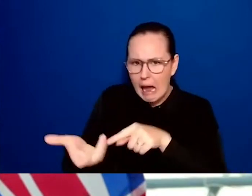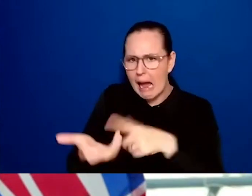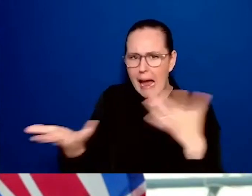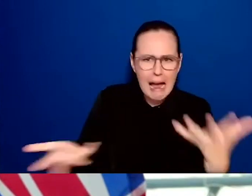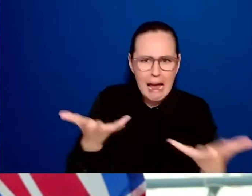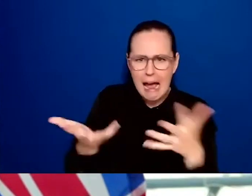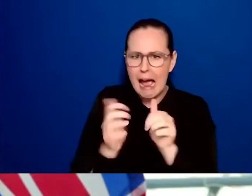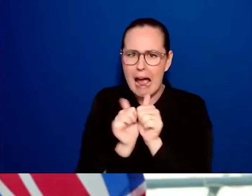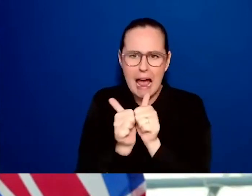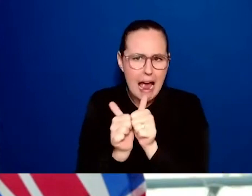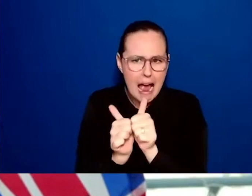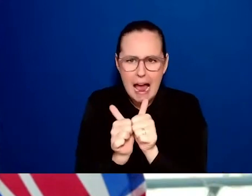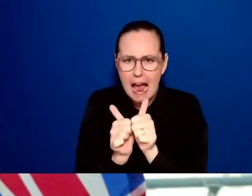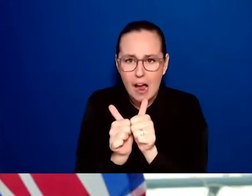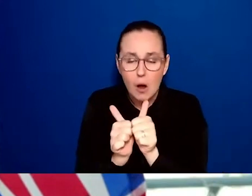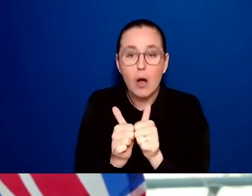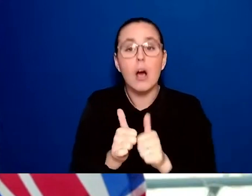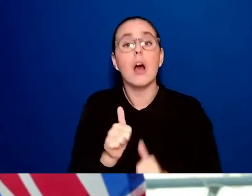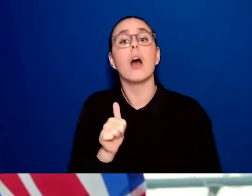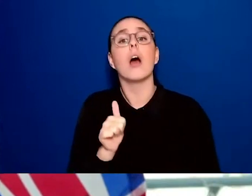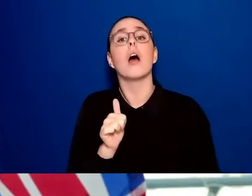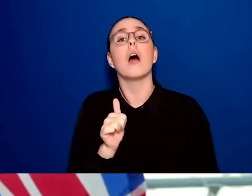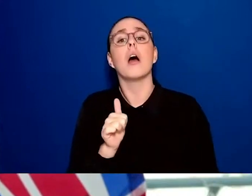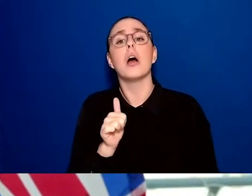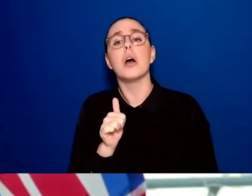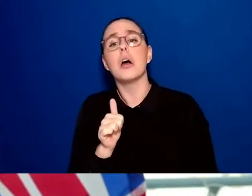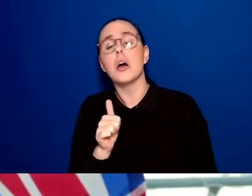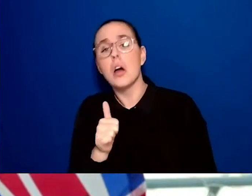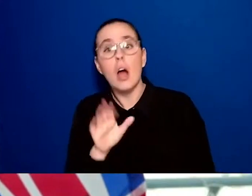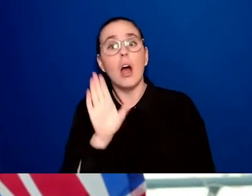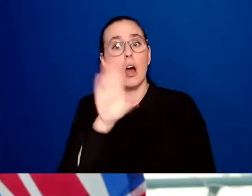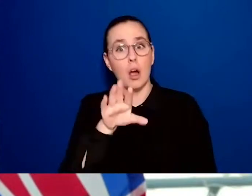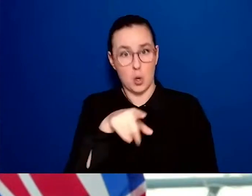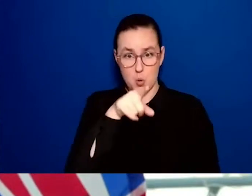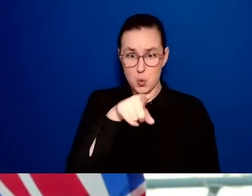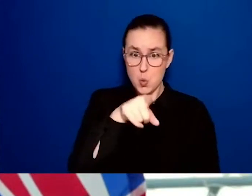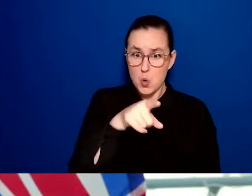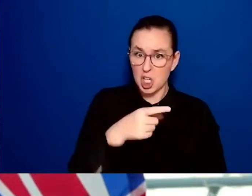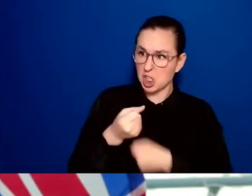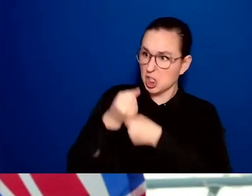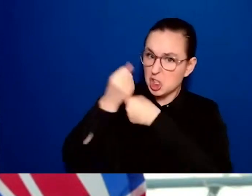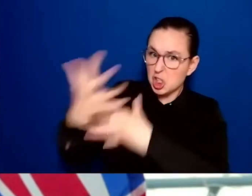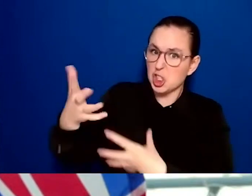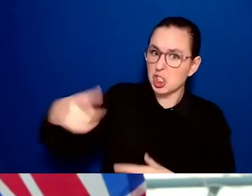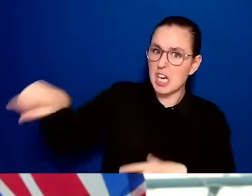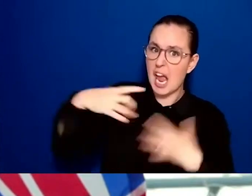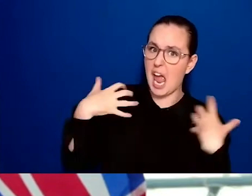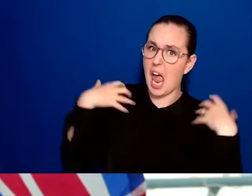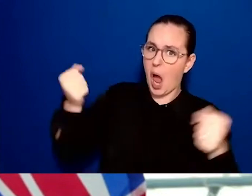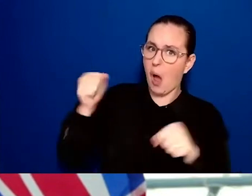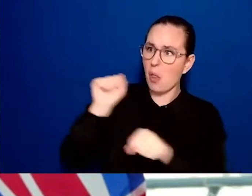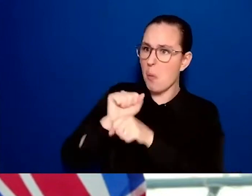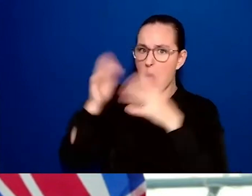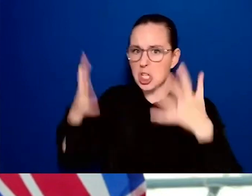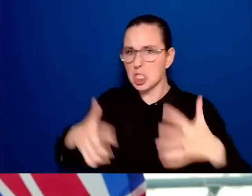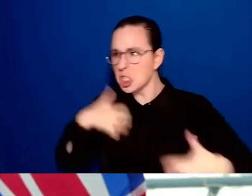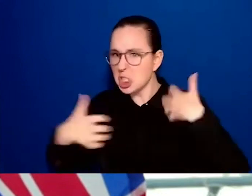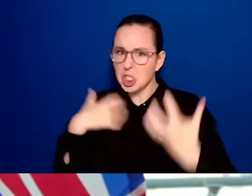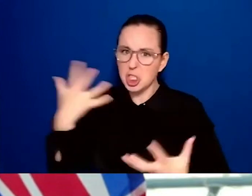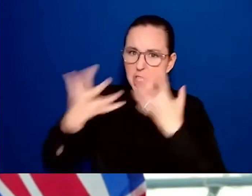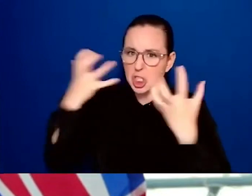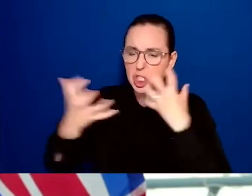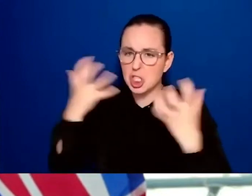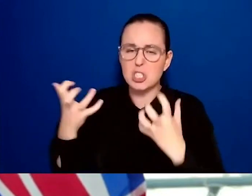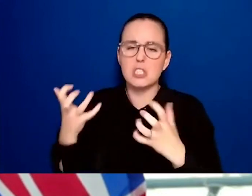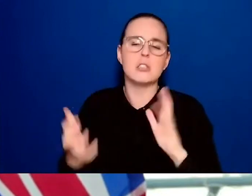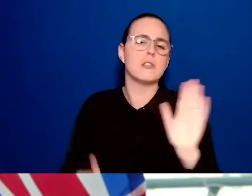workers. Our healthcare workers across BC are day in and day out providing the care we need in